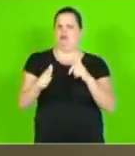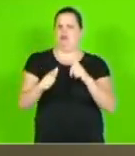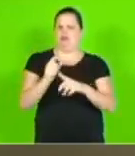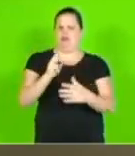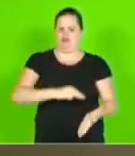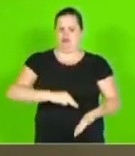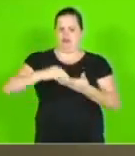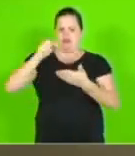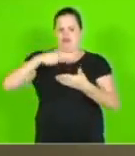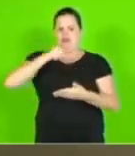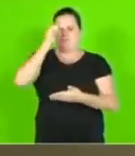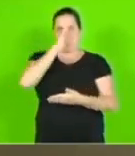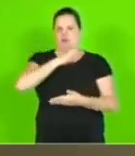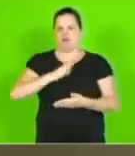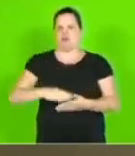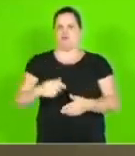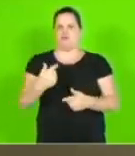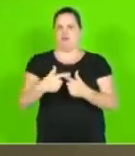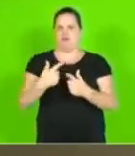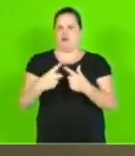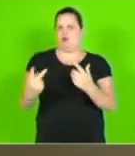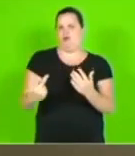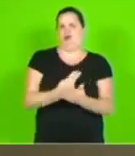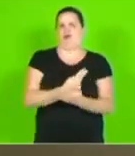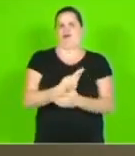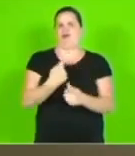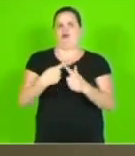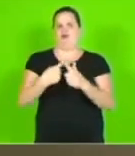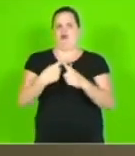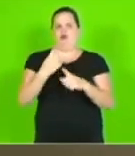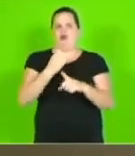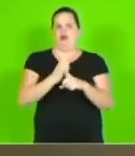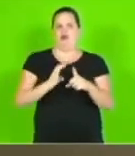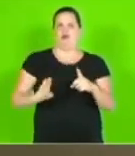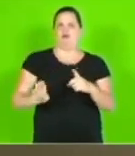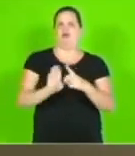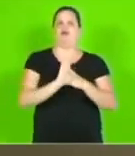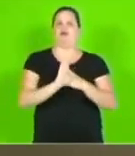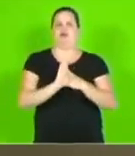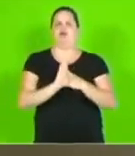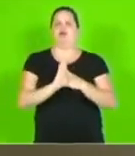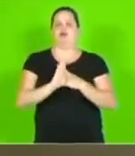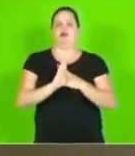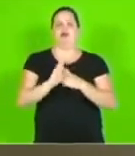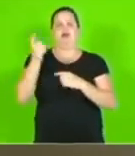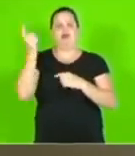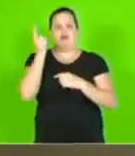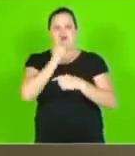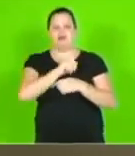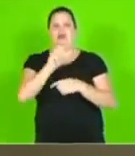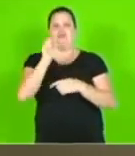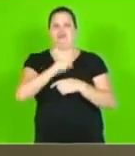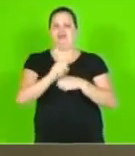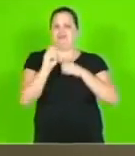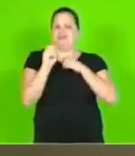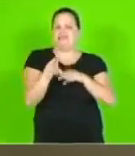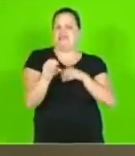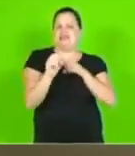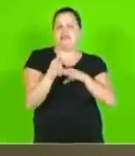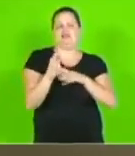participants in this event, and we were very surprised and pleased with this.